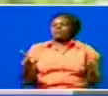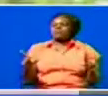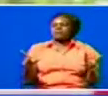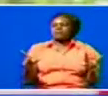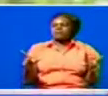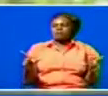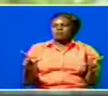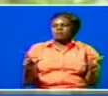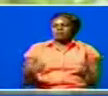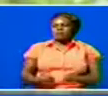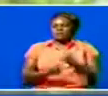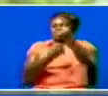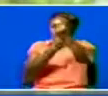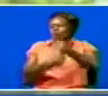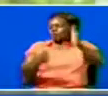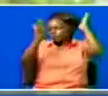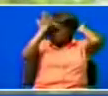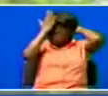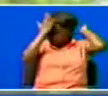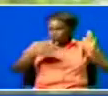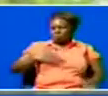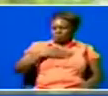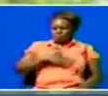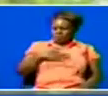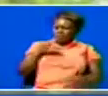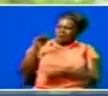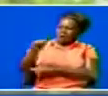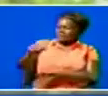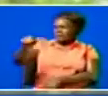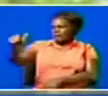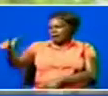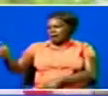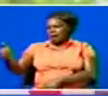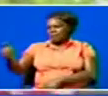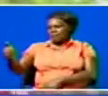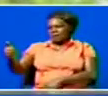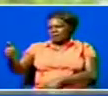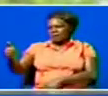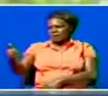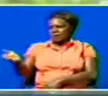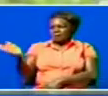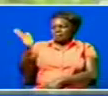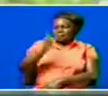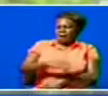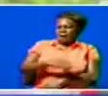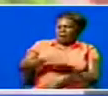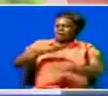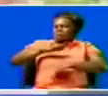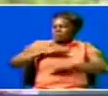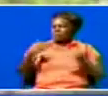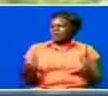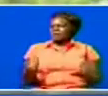Tafadhali mumunge mkono askofu, na waomba hata wale ambao hawajarudi kwenye mzinga pia vile